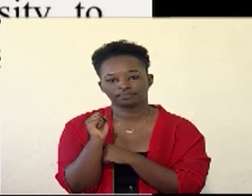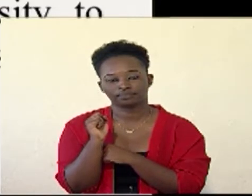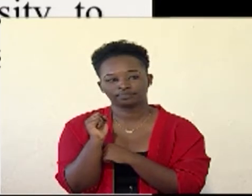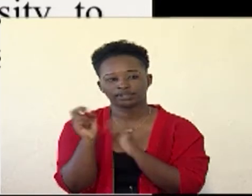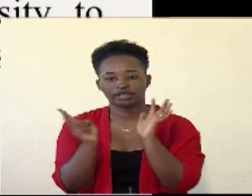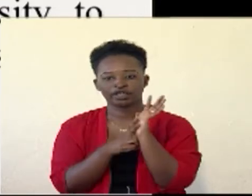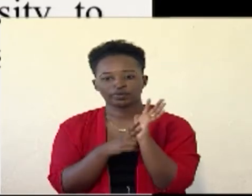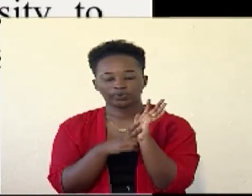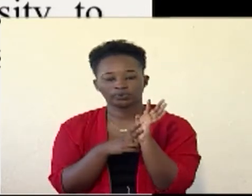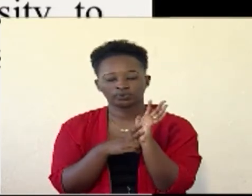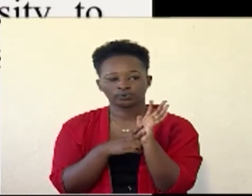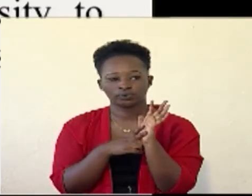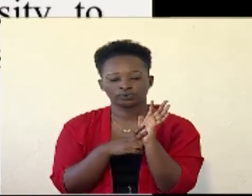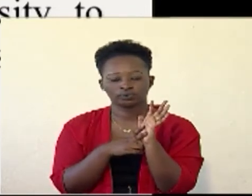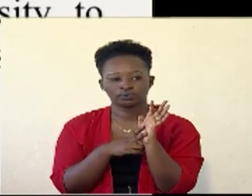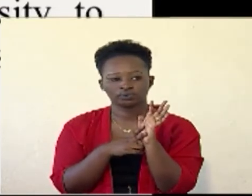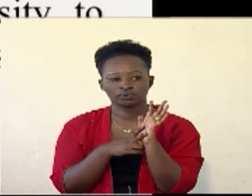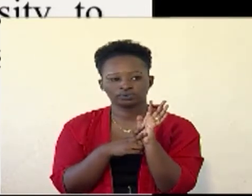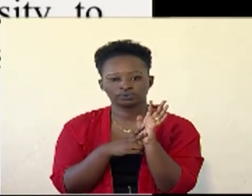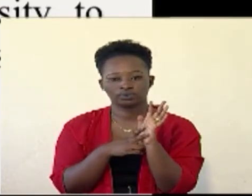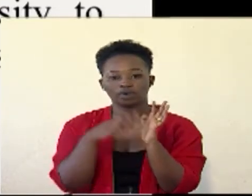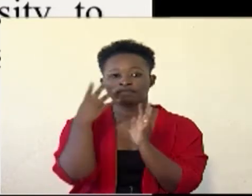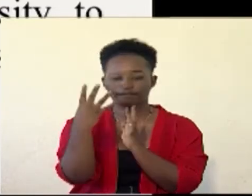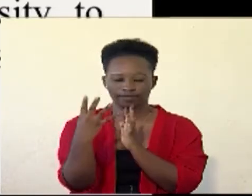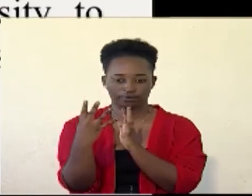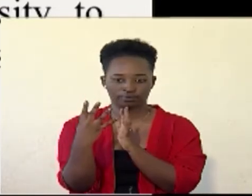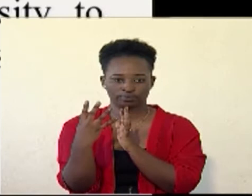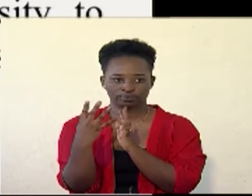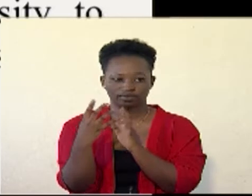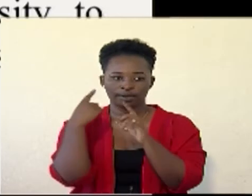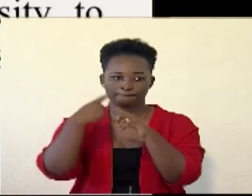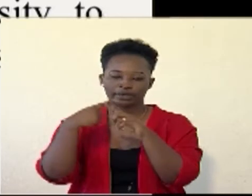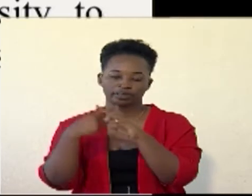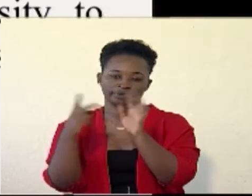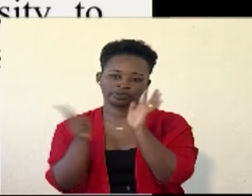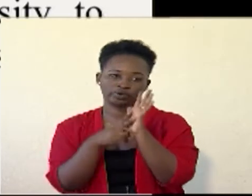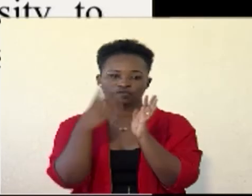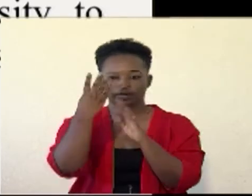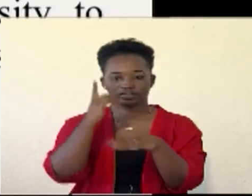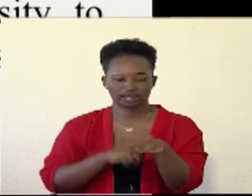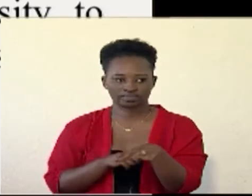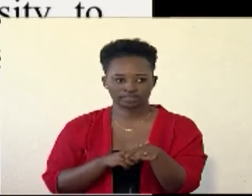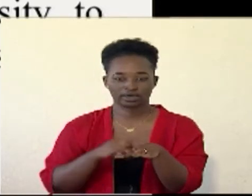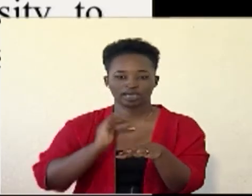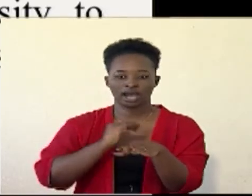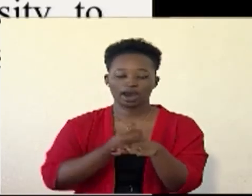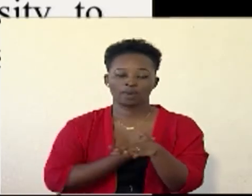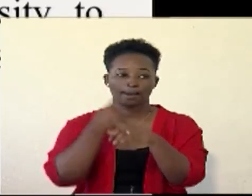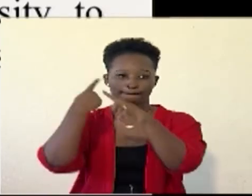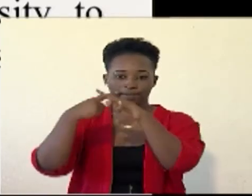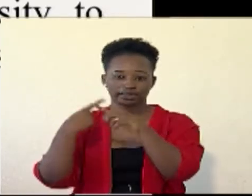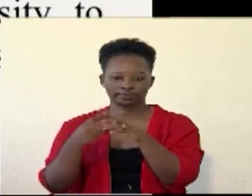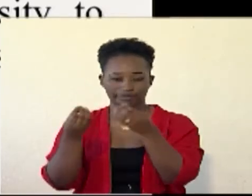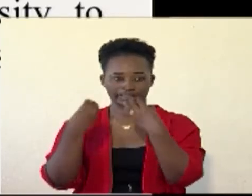0.25, it will give us 4. The multiplier will be 4 times. Now, our multiplier given